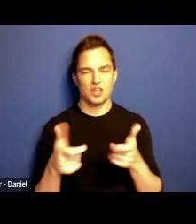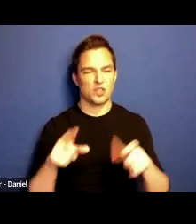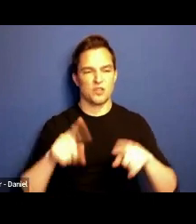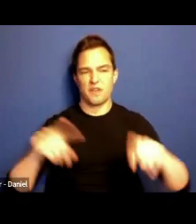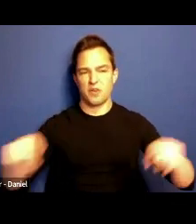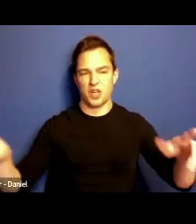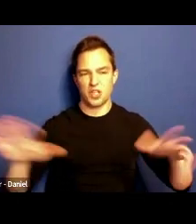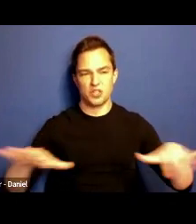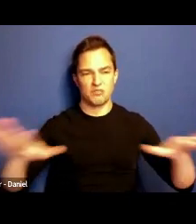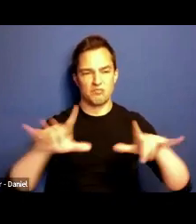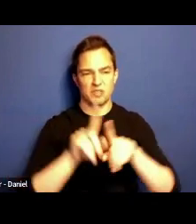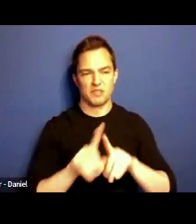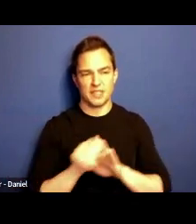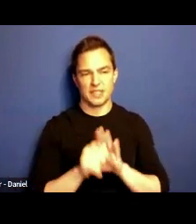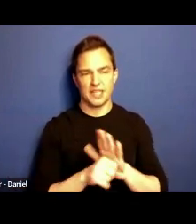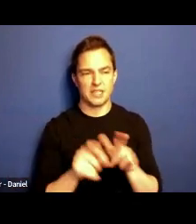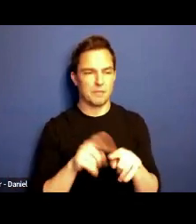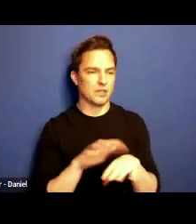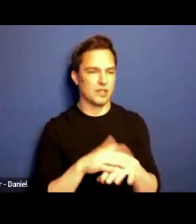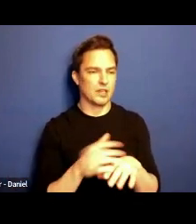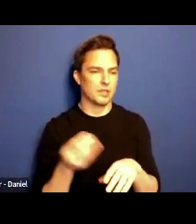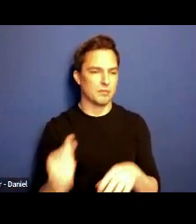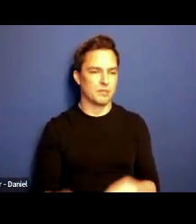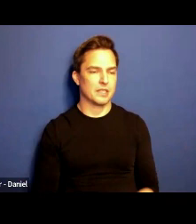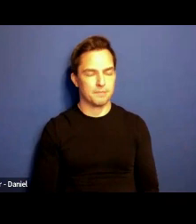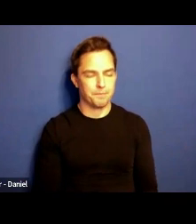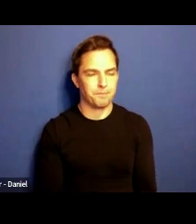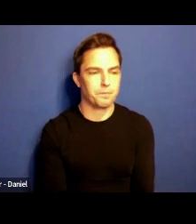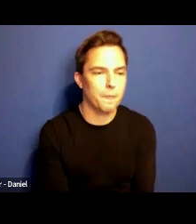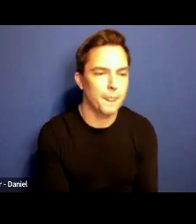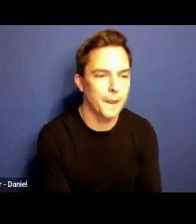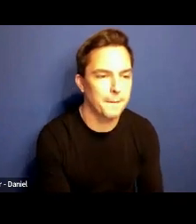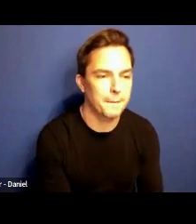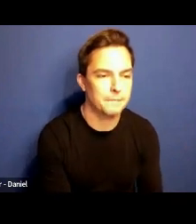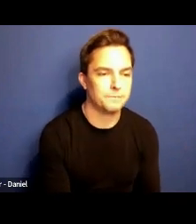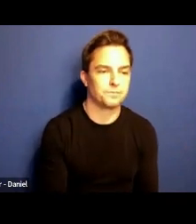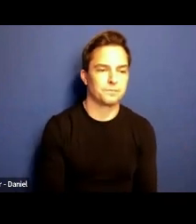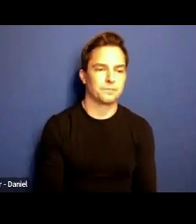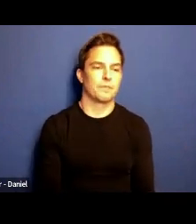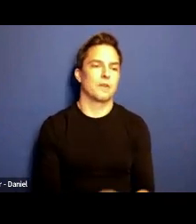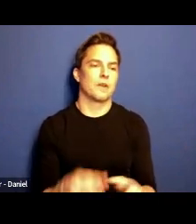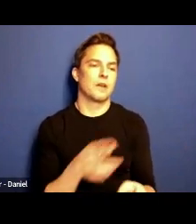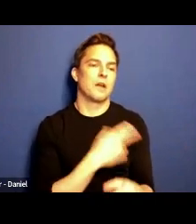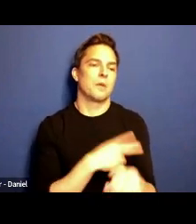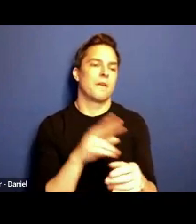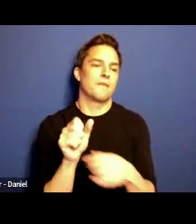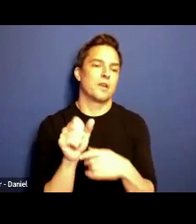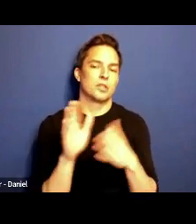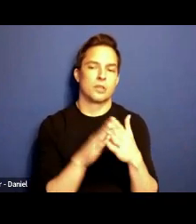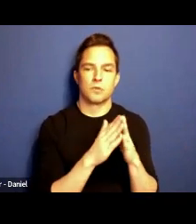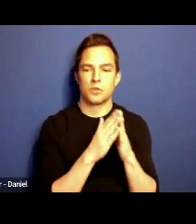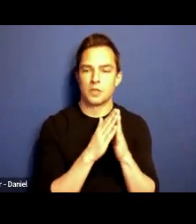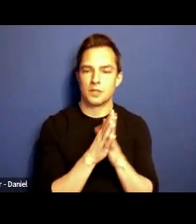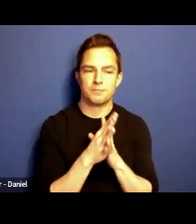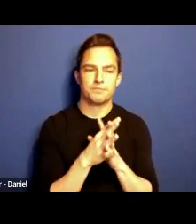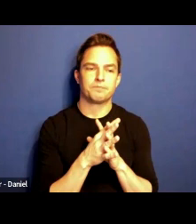variation across states and how much they're spending. for hospital versus community, and that's all available